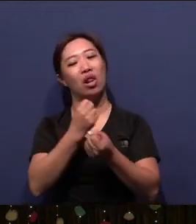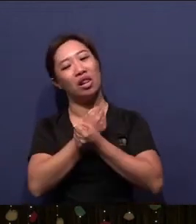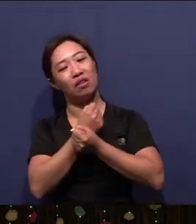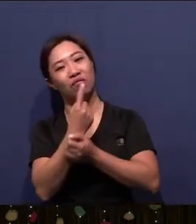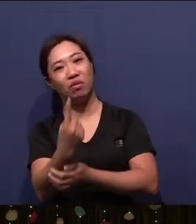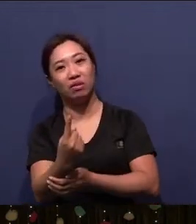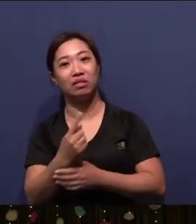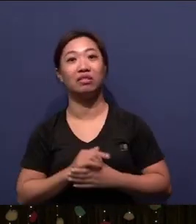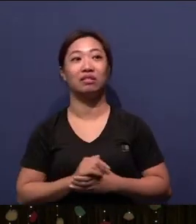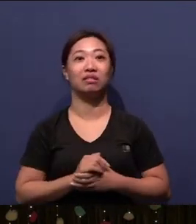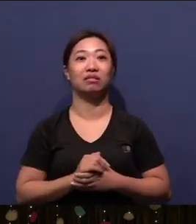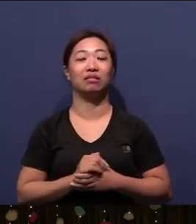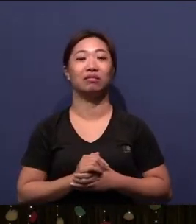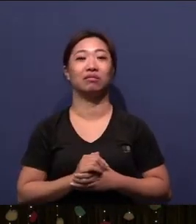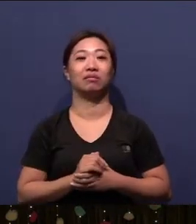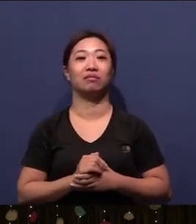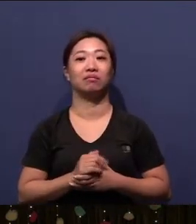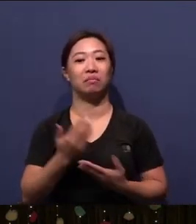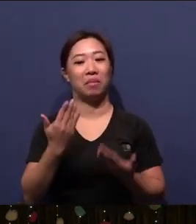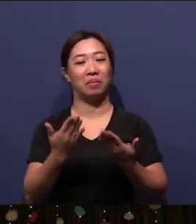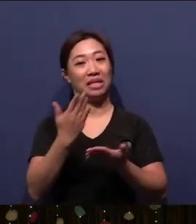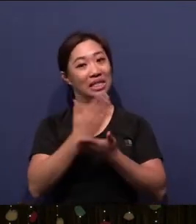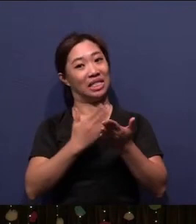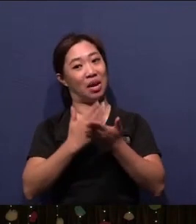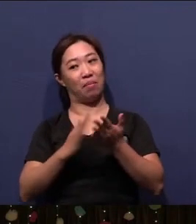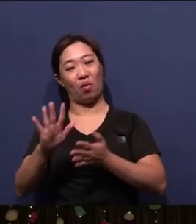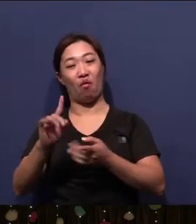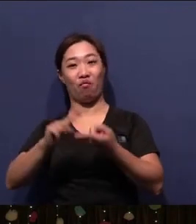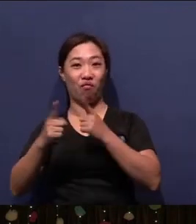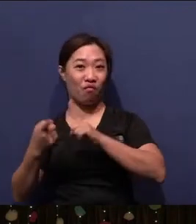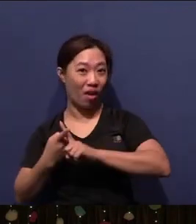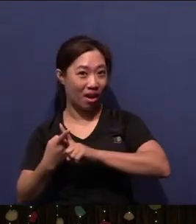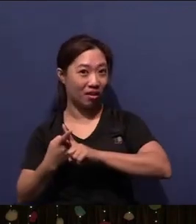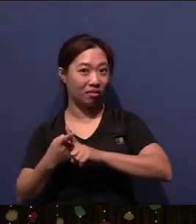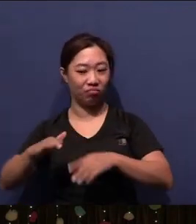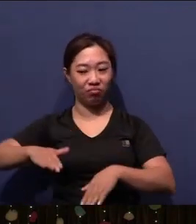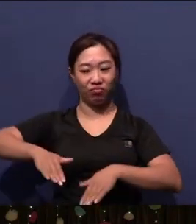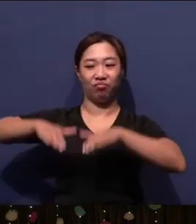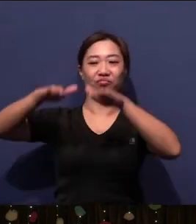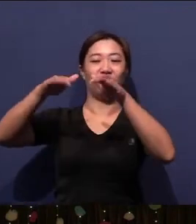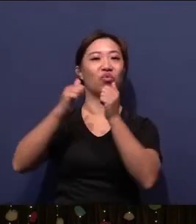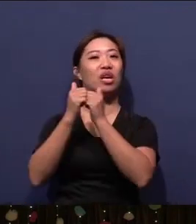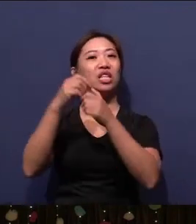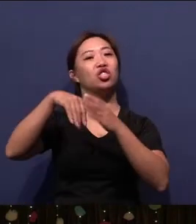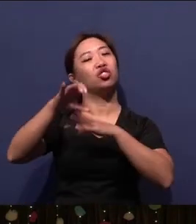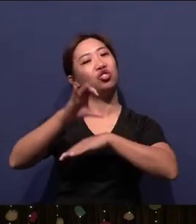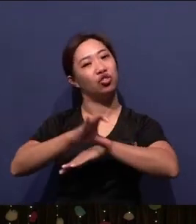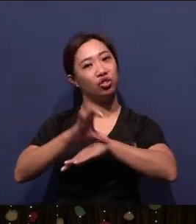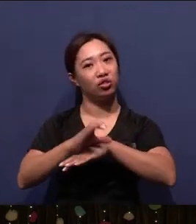ones, and in some of us, friends who have grown up together with us in church.